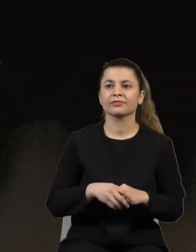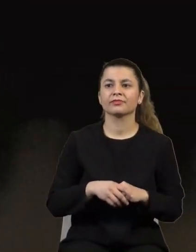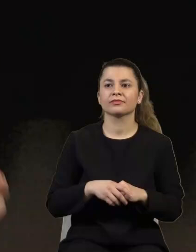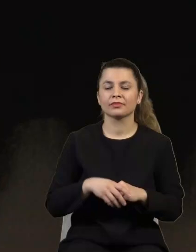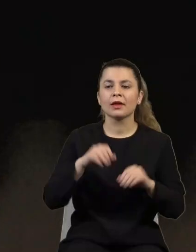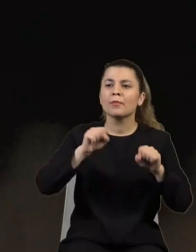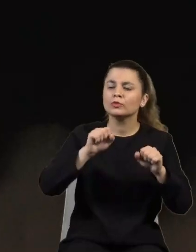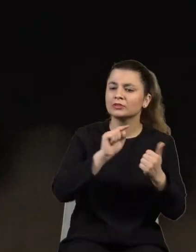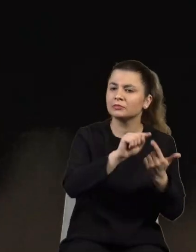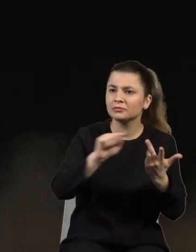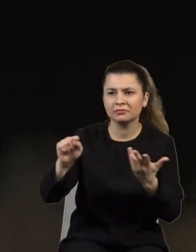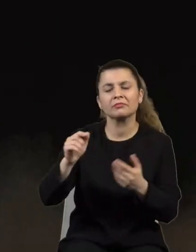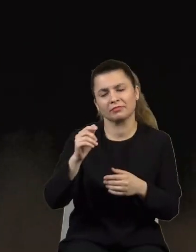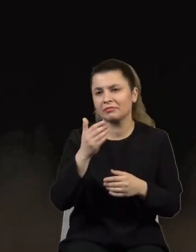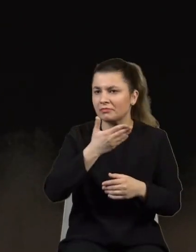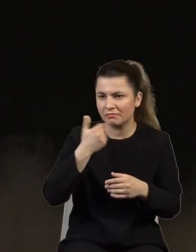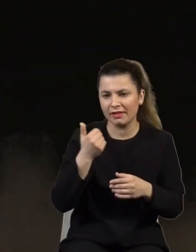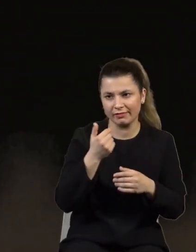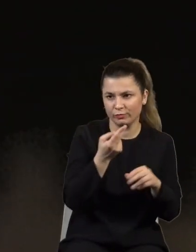one, and in between